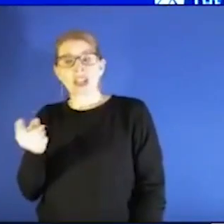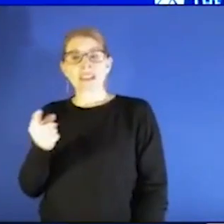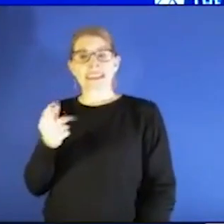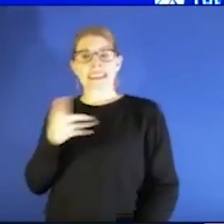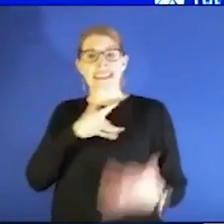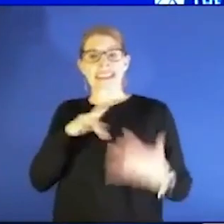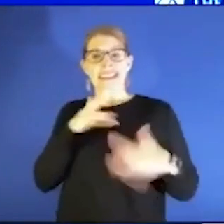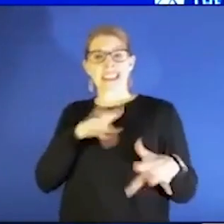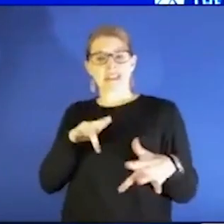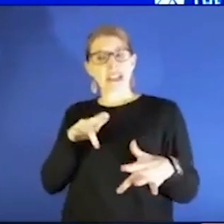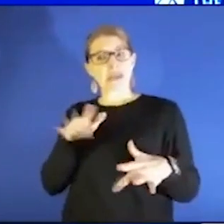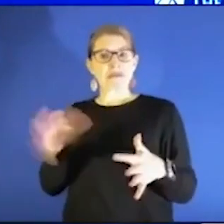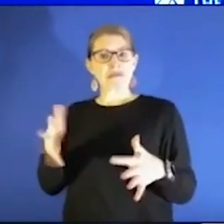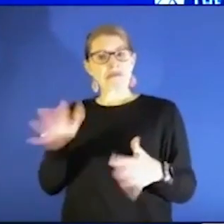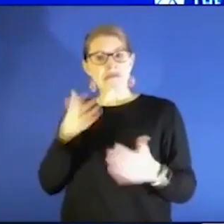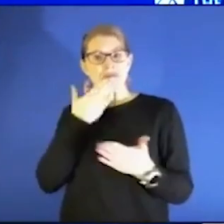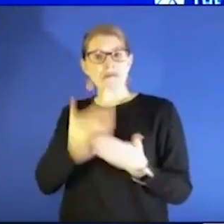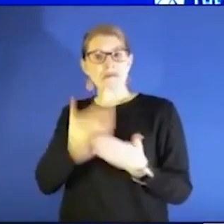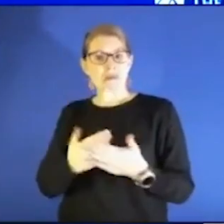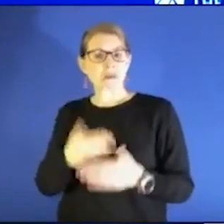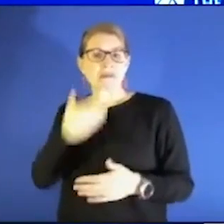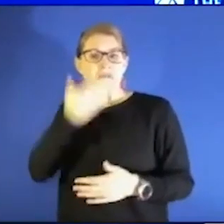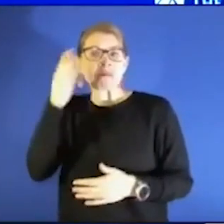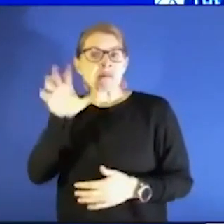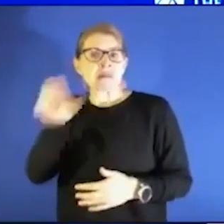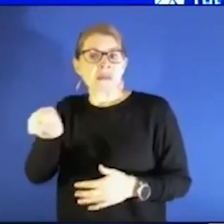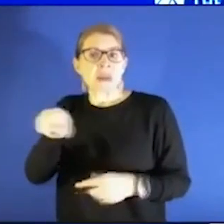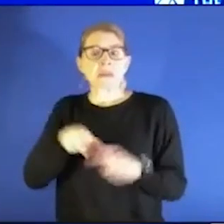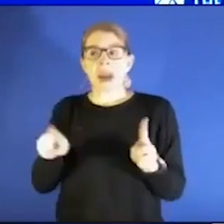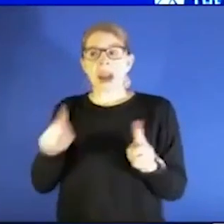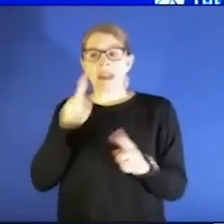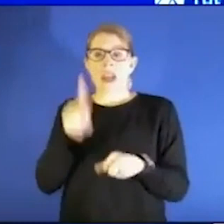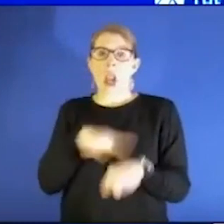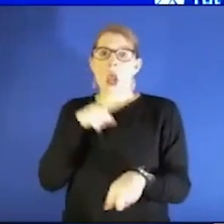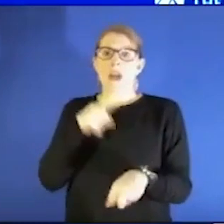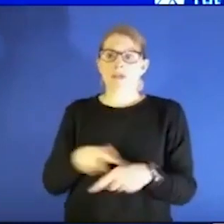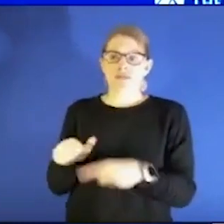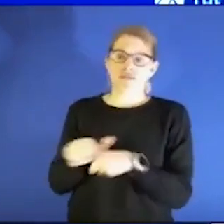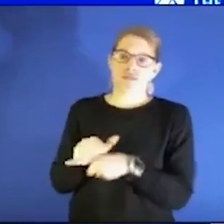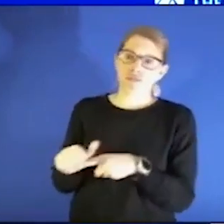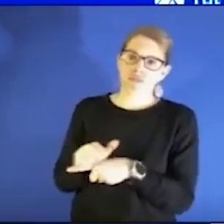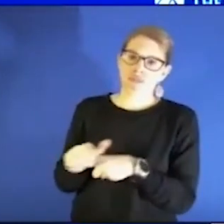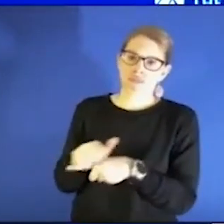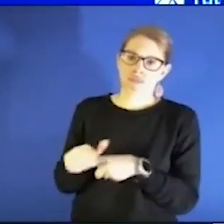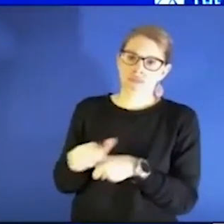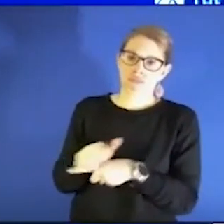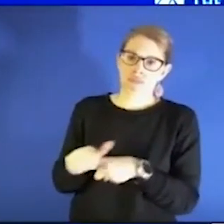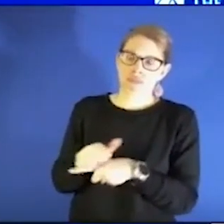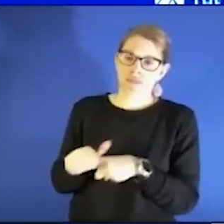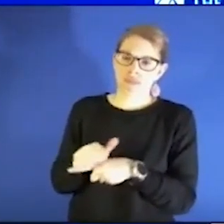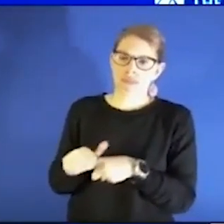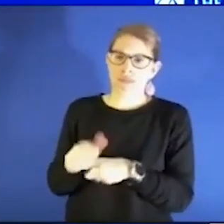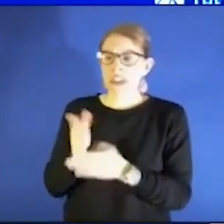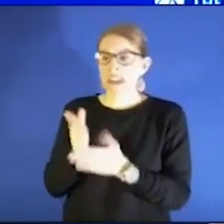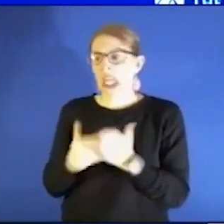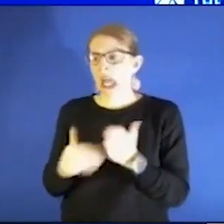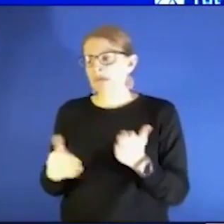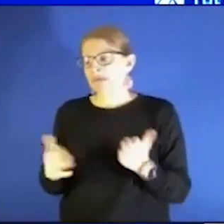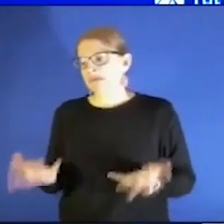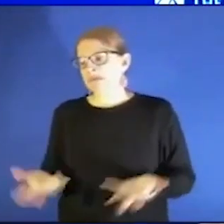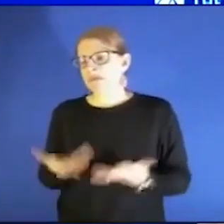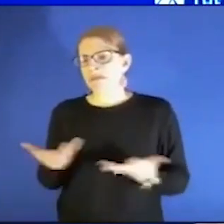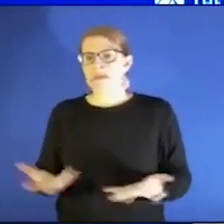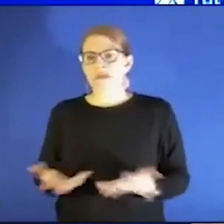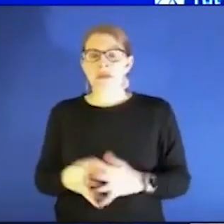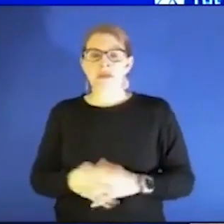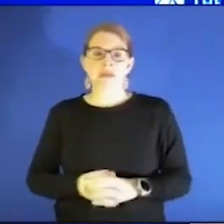good, but I do believe it takes a long time to train them, and so there are some practical